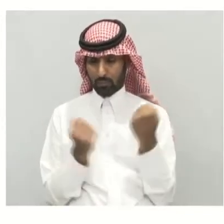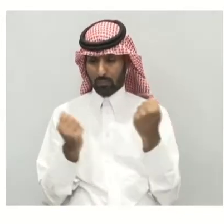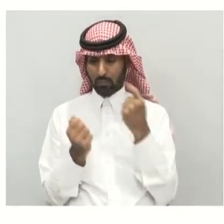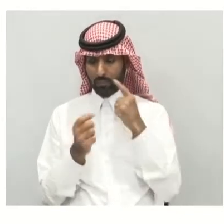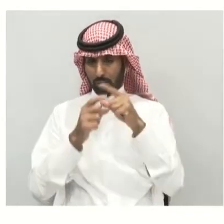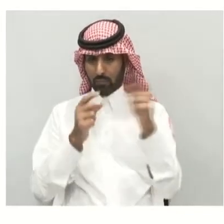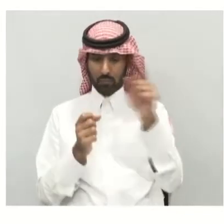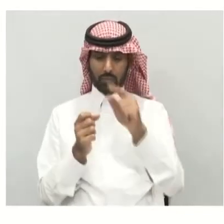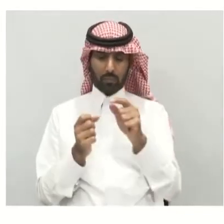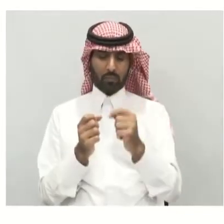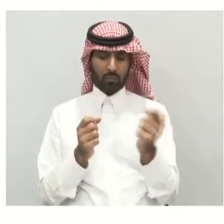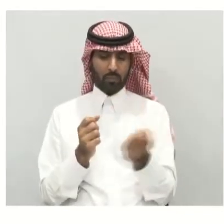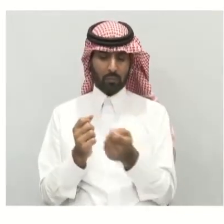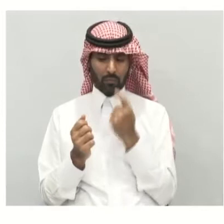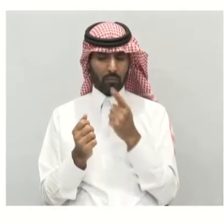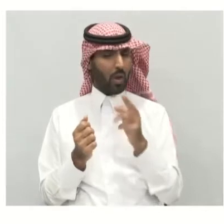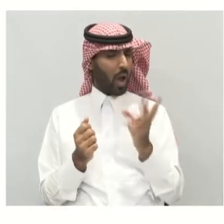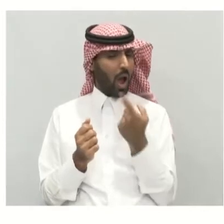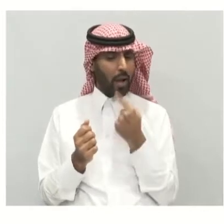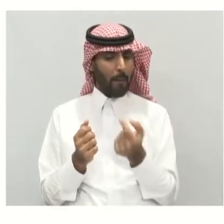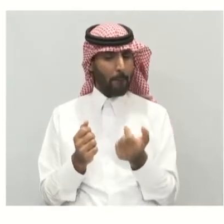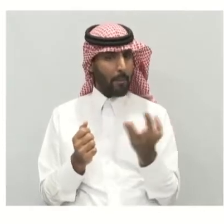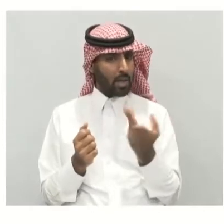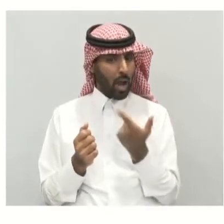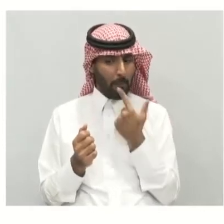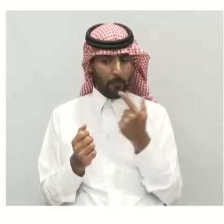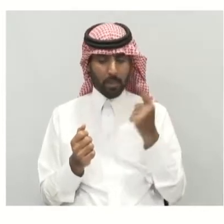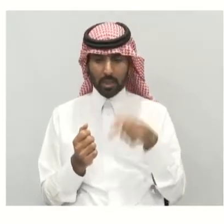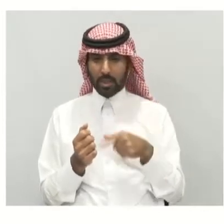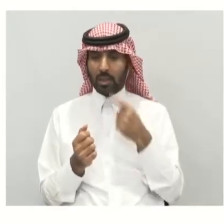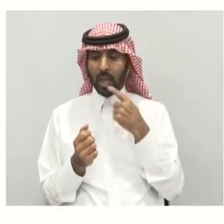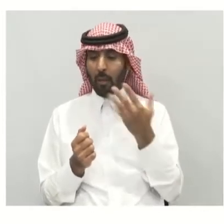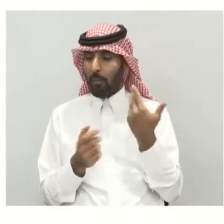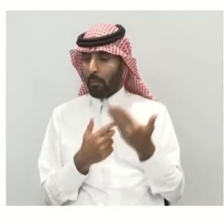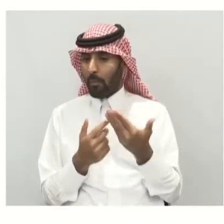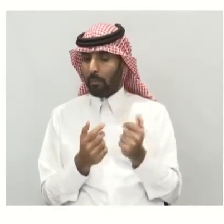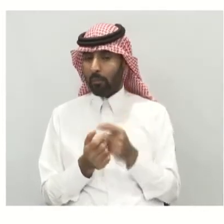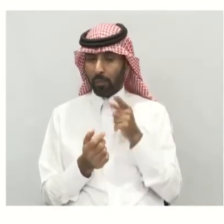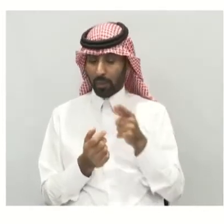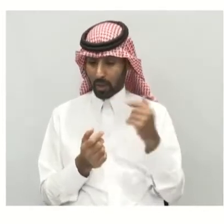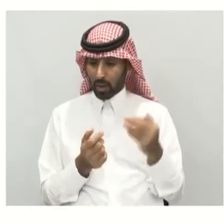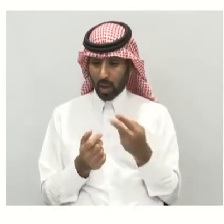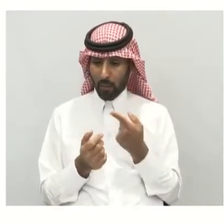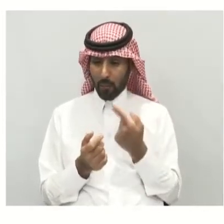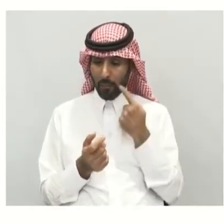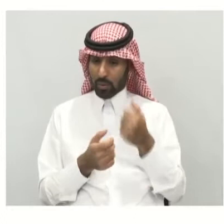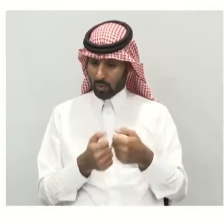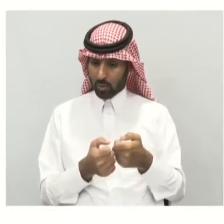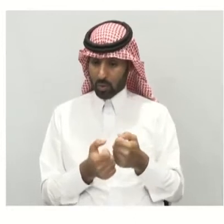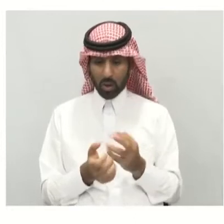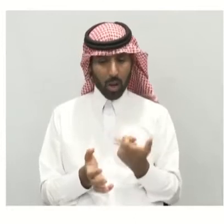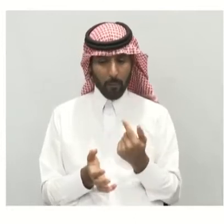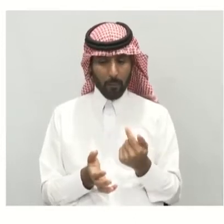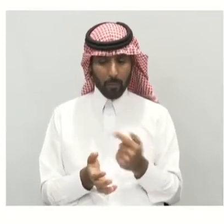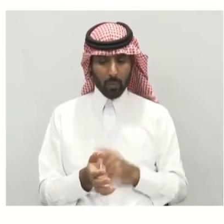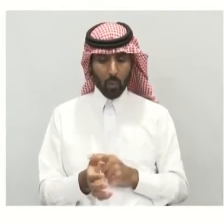questions using how long, okay? We will ask about the duration. We have you play video games. How